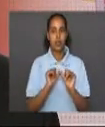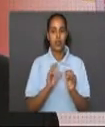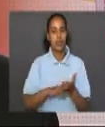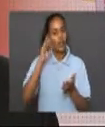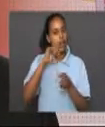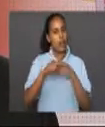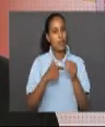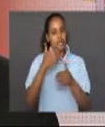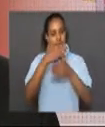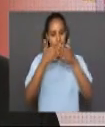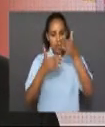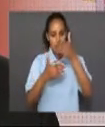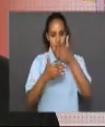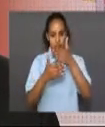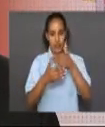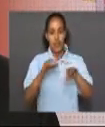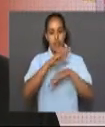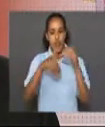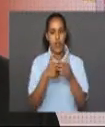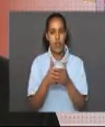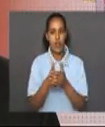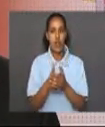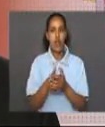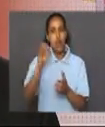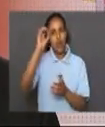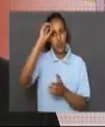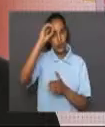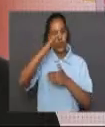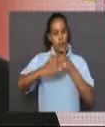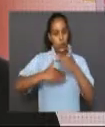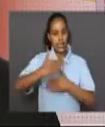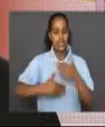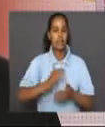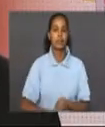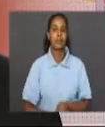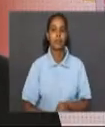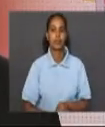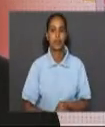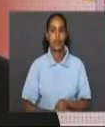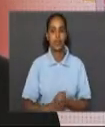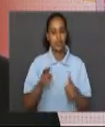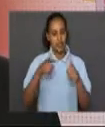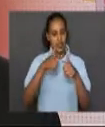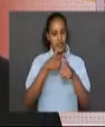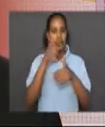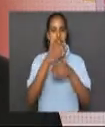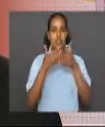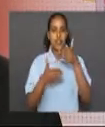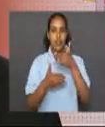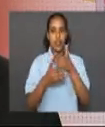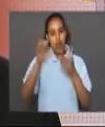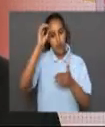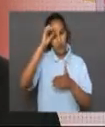and learn about the steps involved in Ostwald's process. In the first step